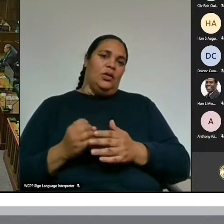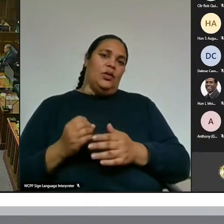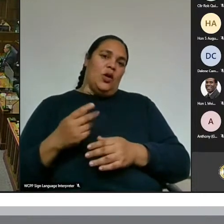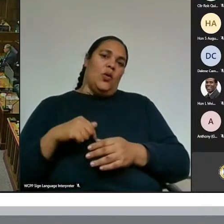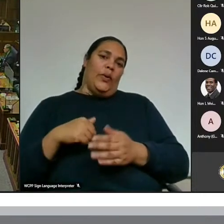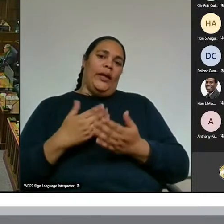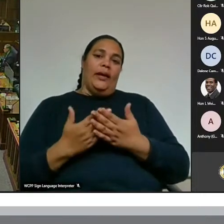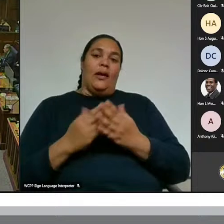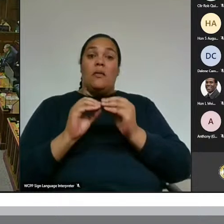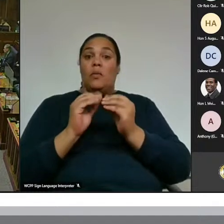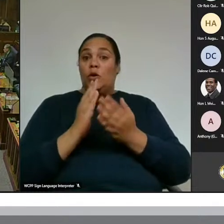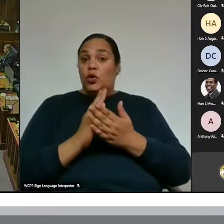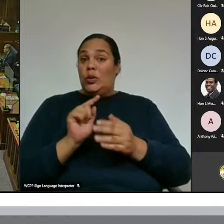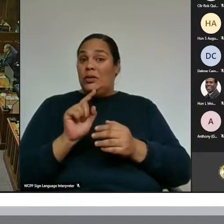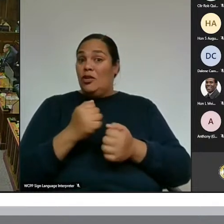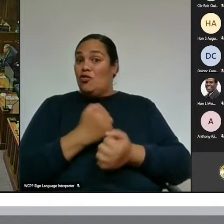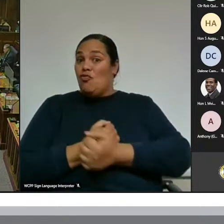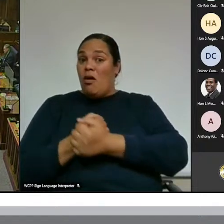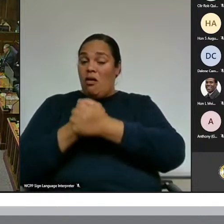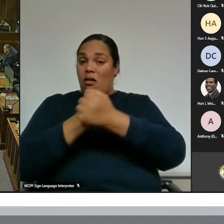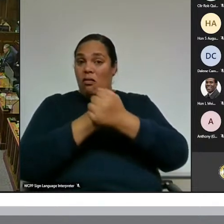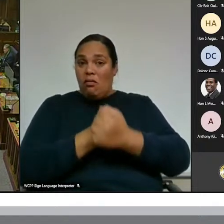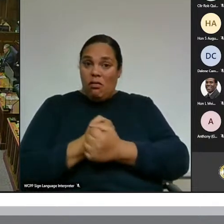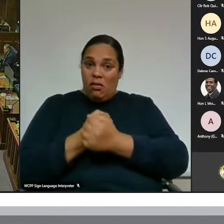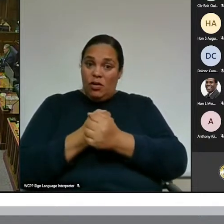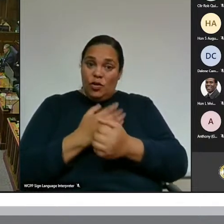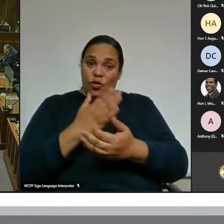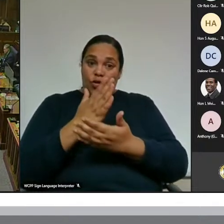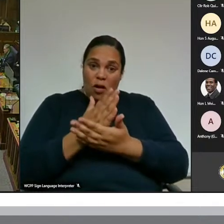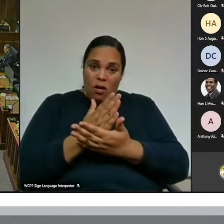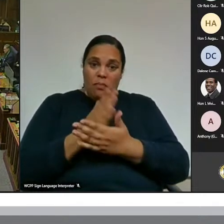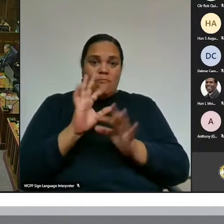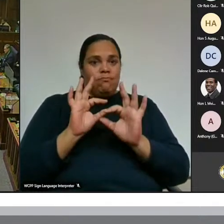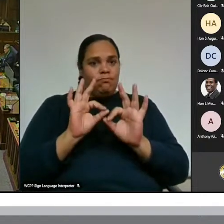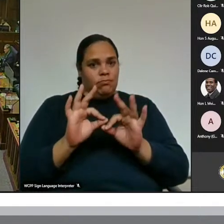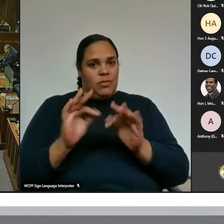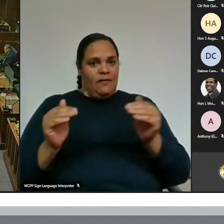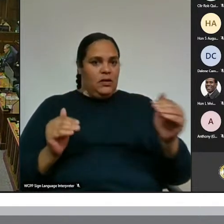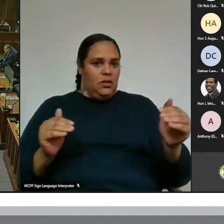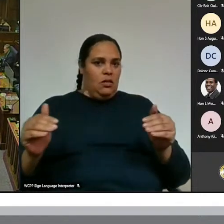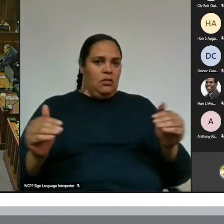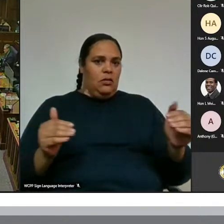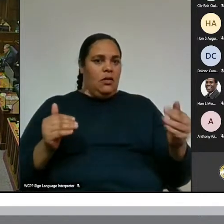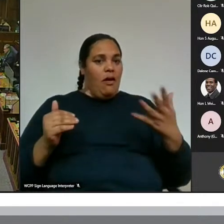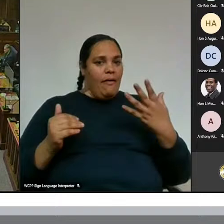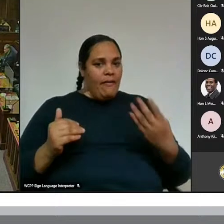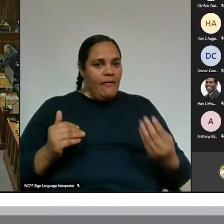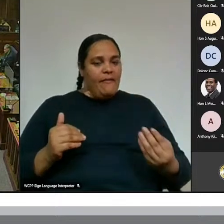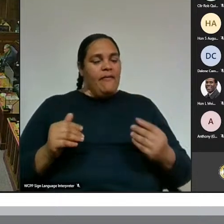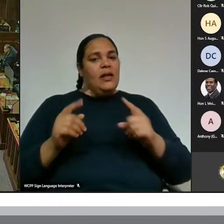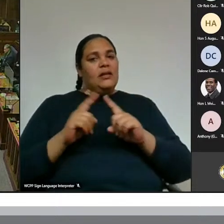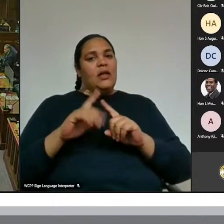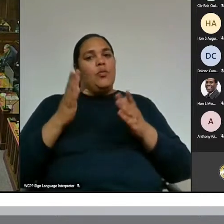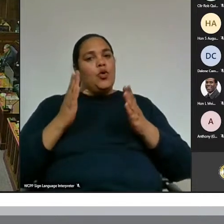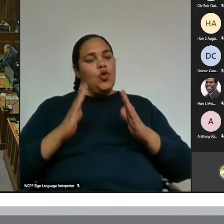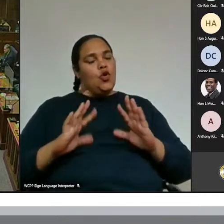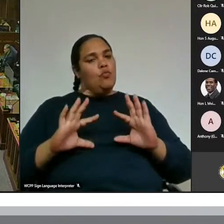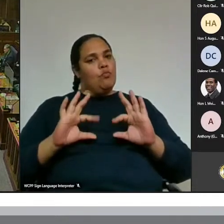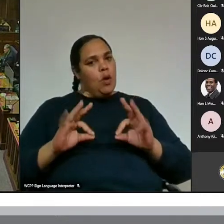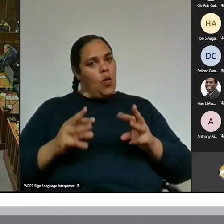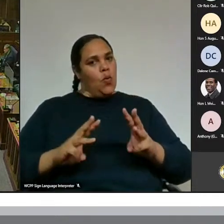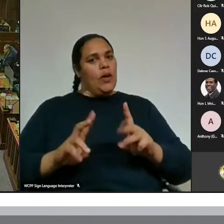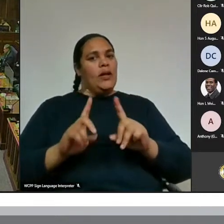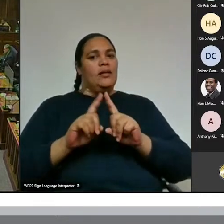so that we can make sure that these truck stops are properly facilitated in a human manner, and